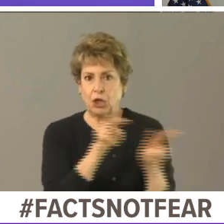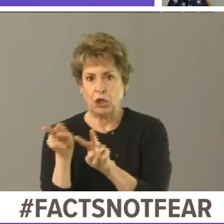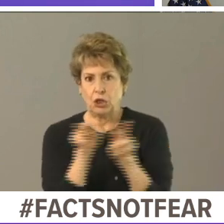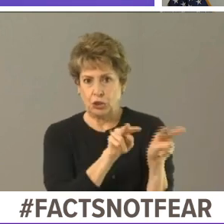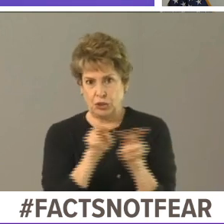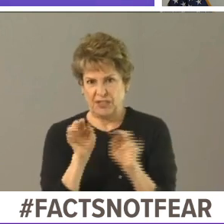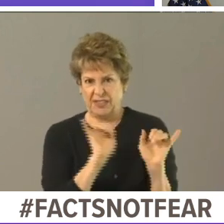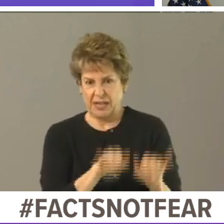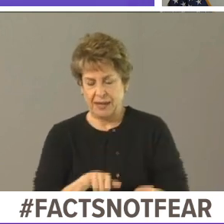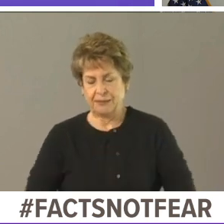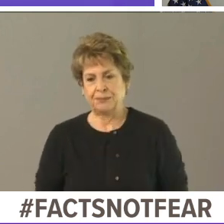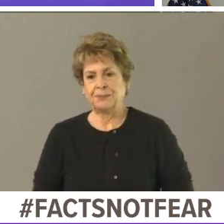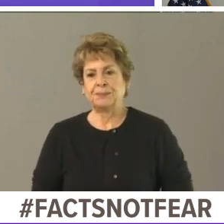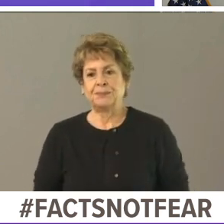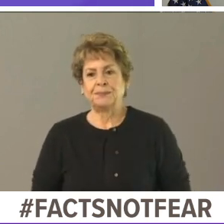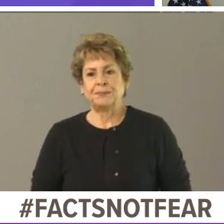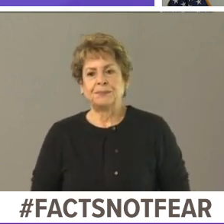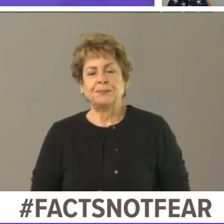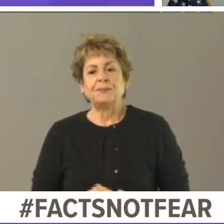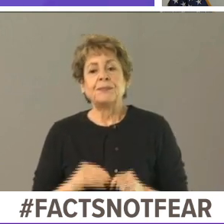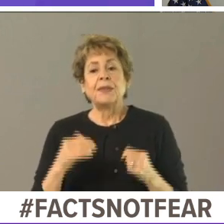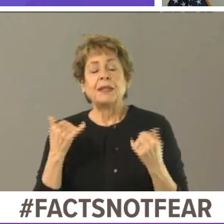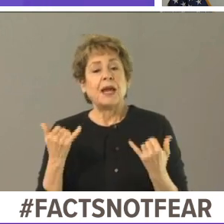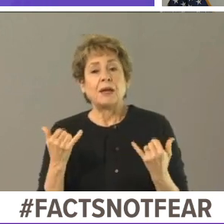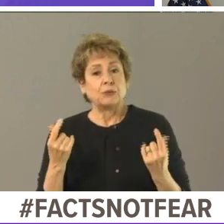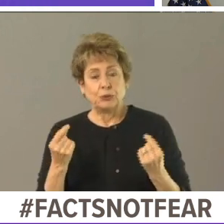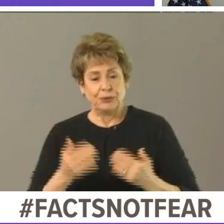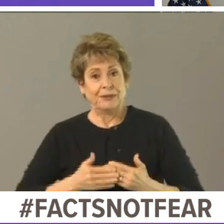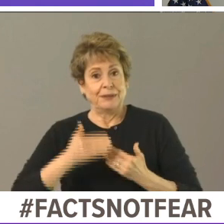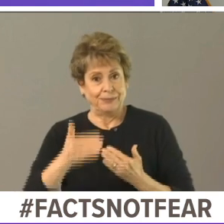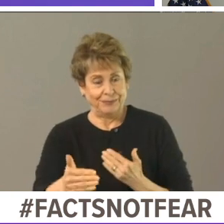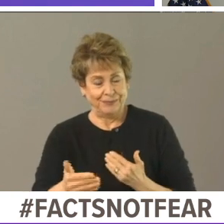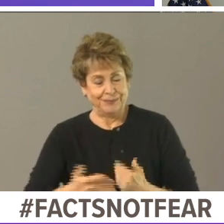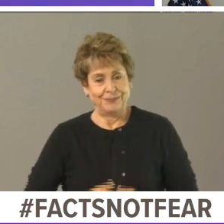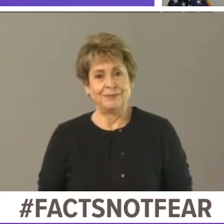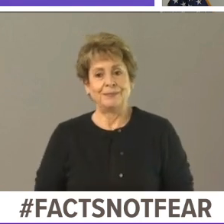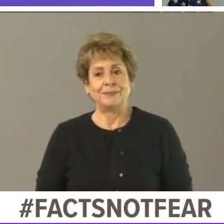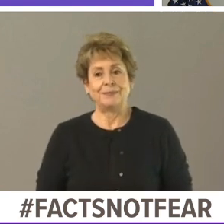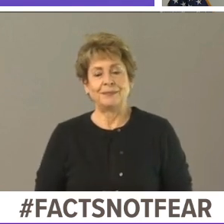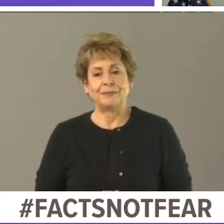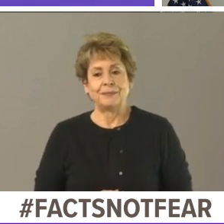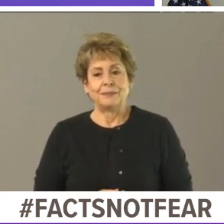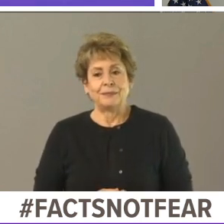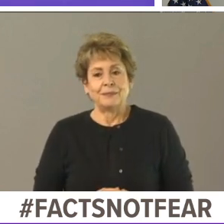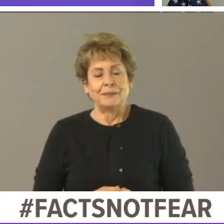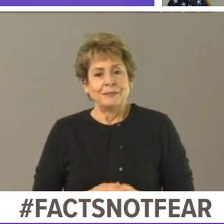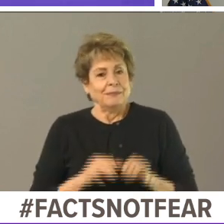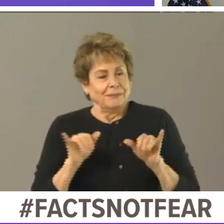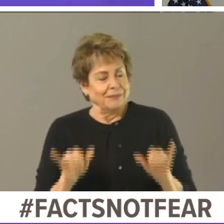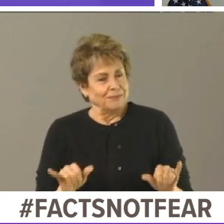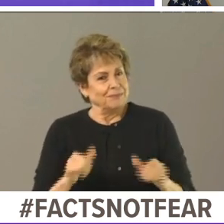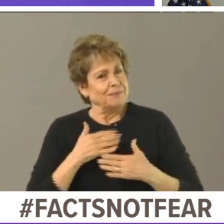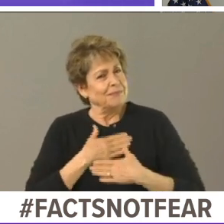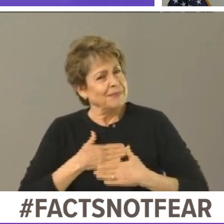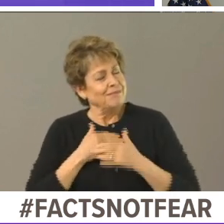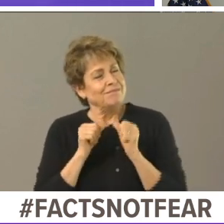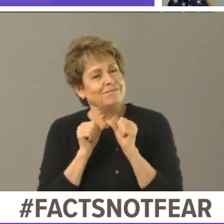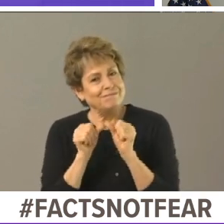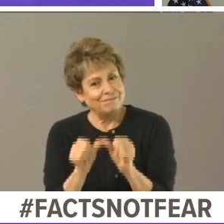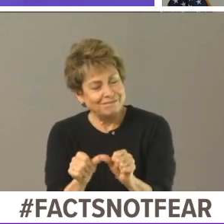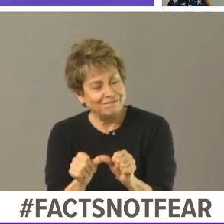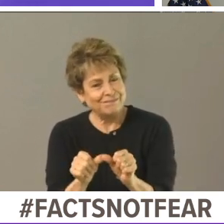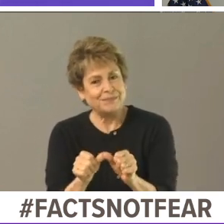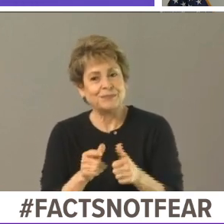in terms of action steps, please keep doing what you're doing. Wear a mask, wash